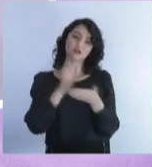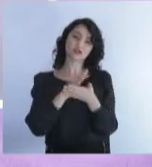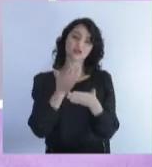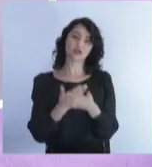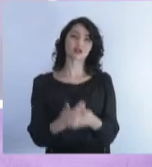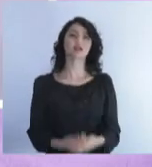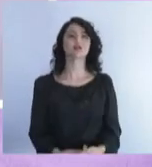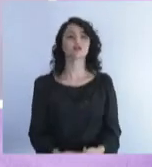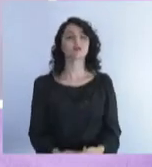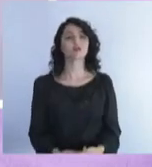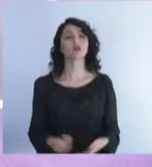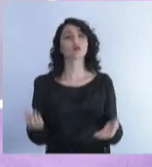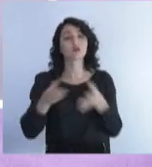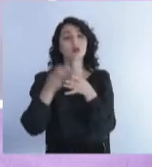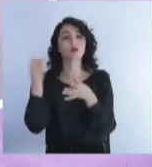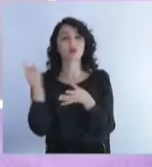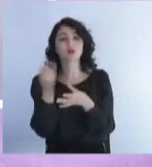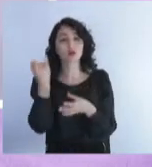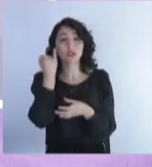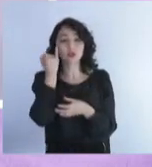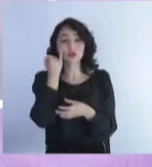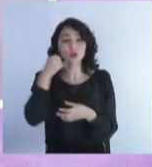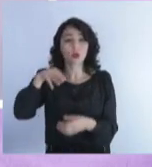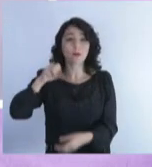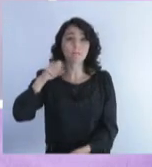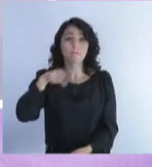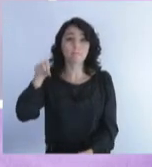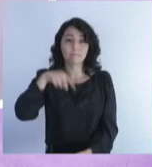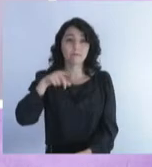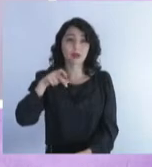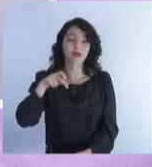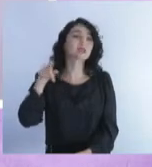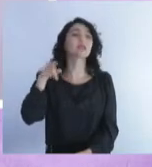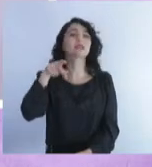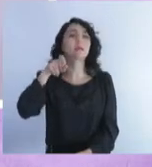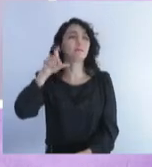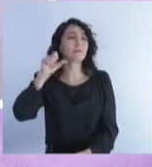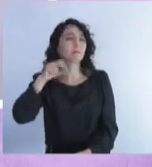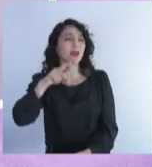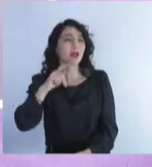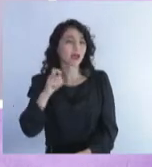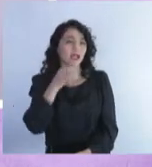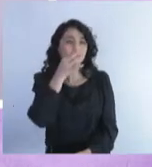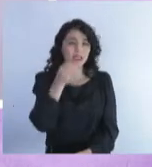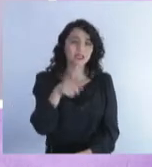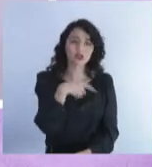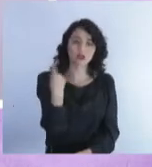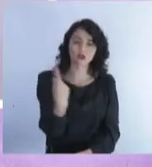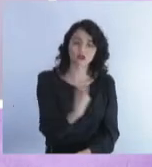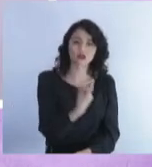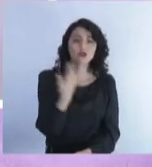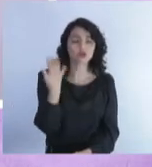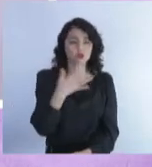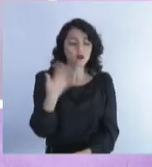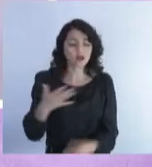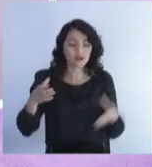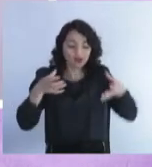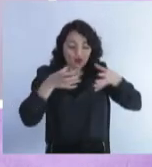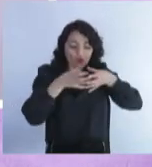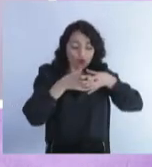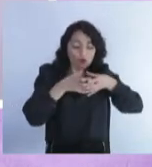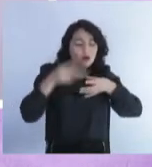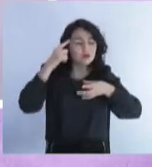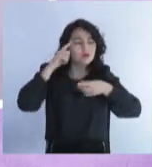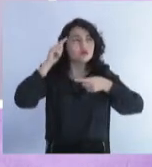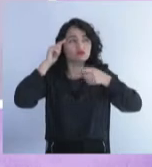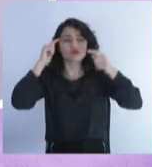And research at the Max Planck Institute in Germany shows that this strengthens circuits in the social brain